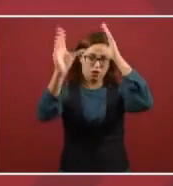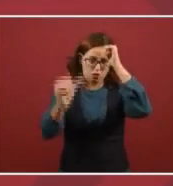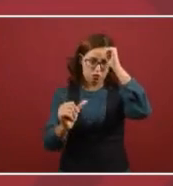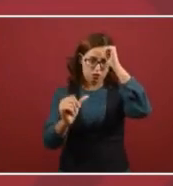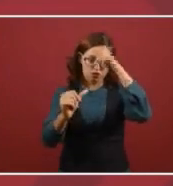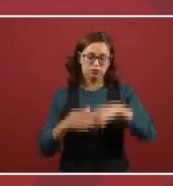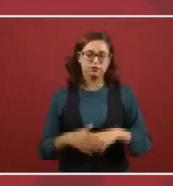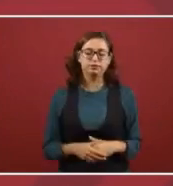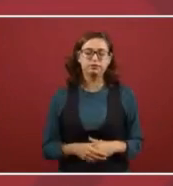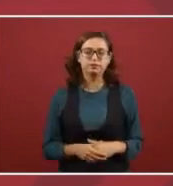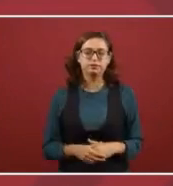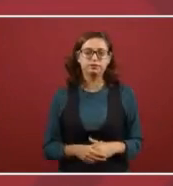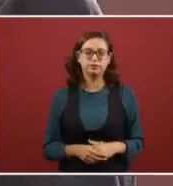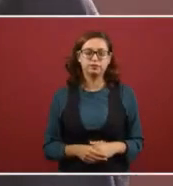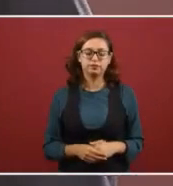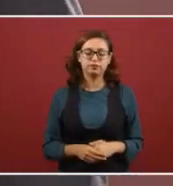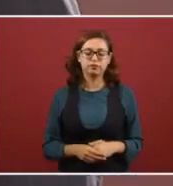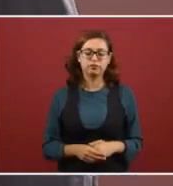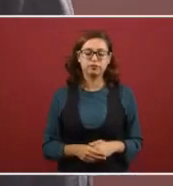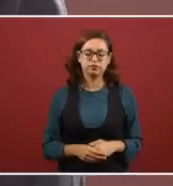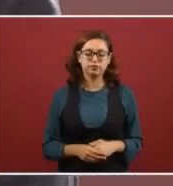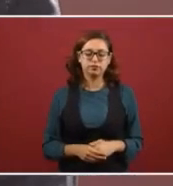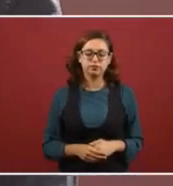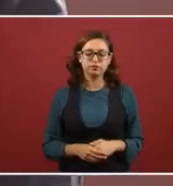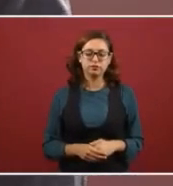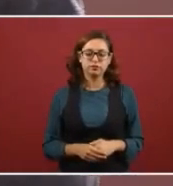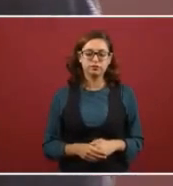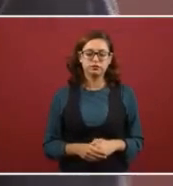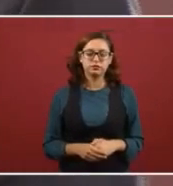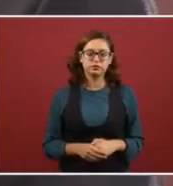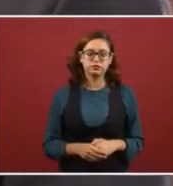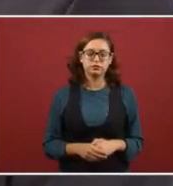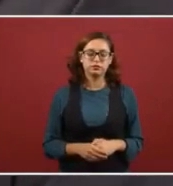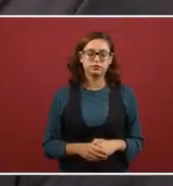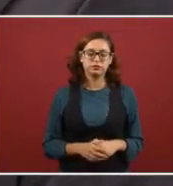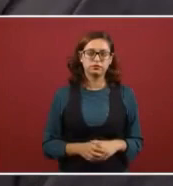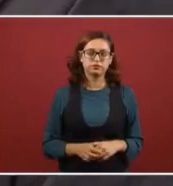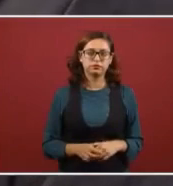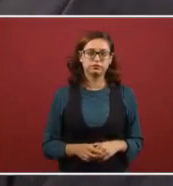of us, because it's required,